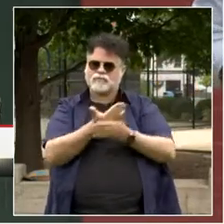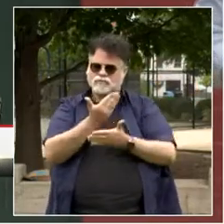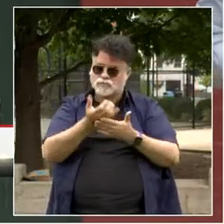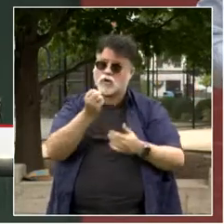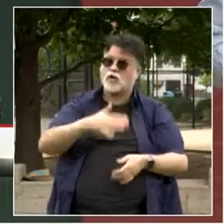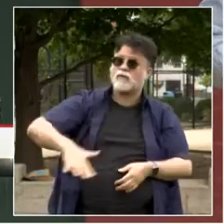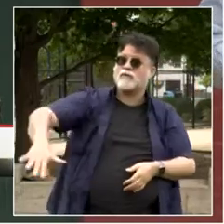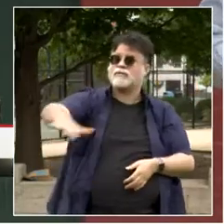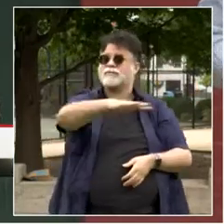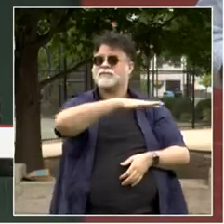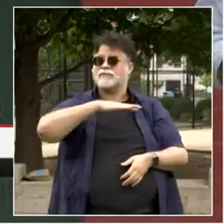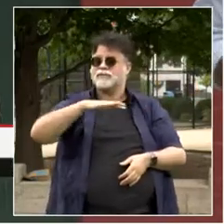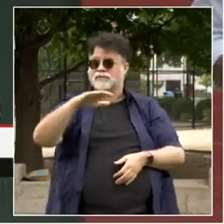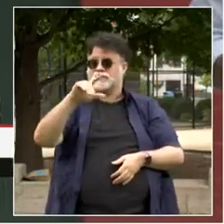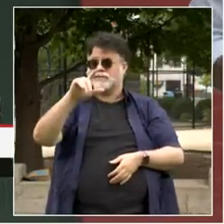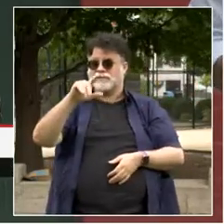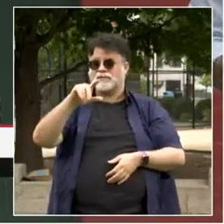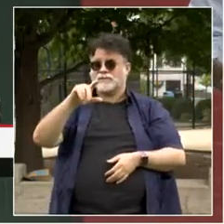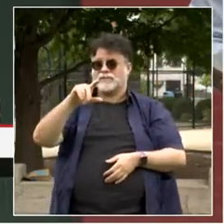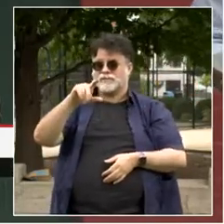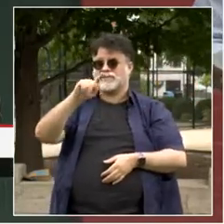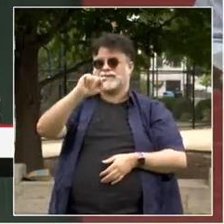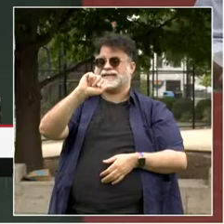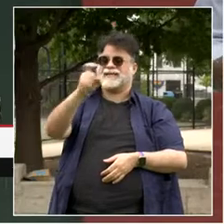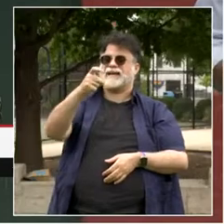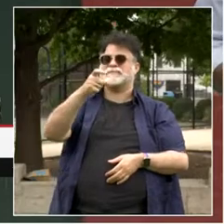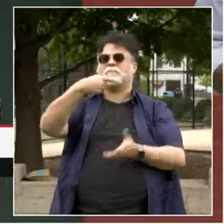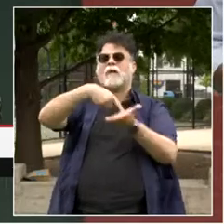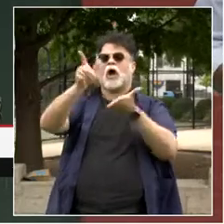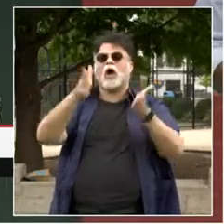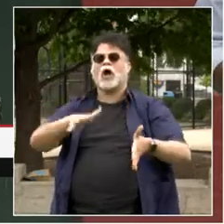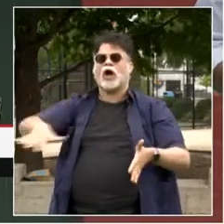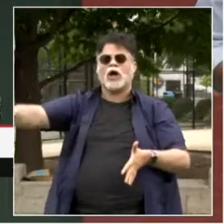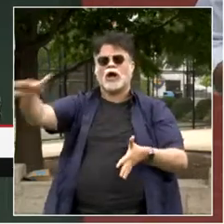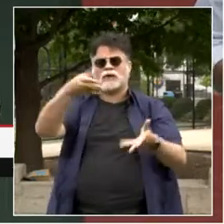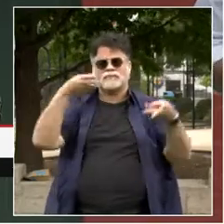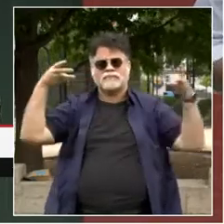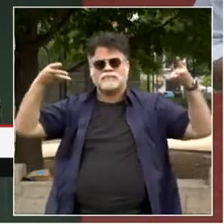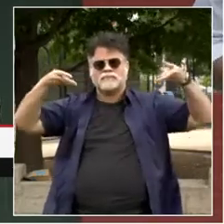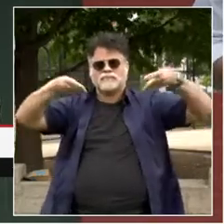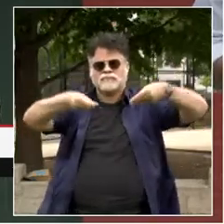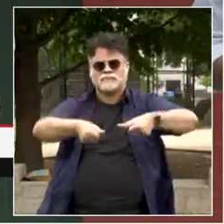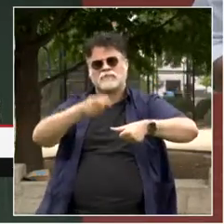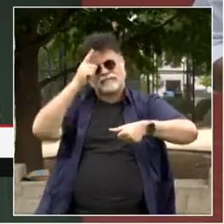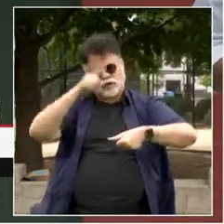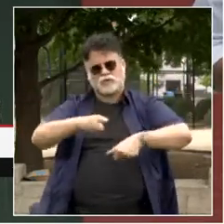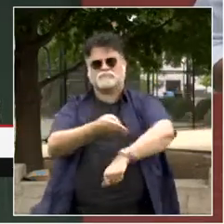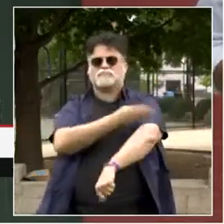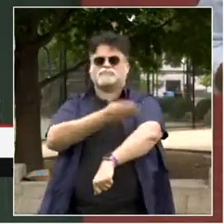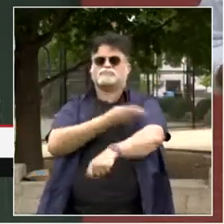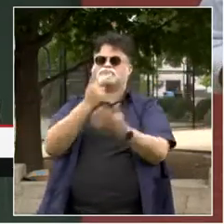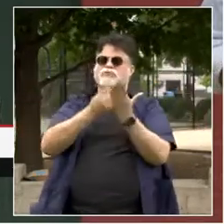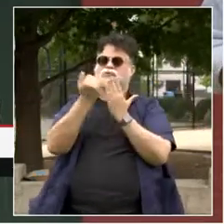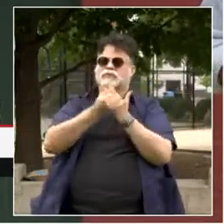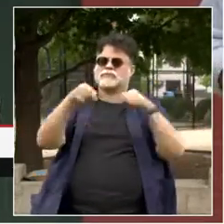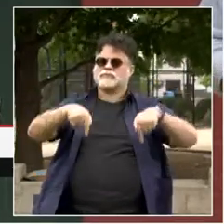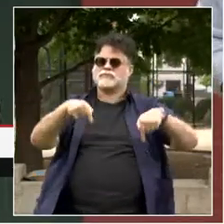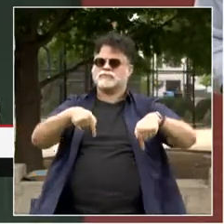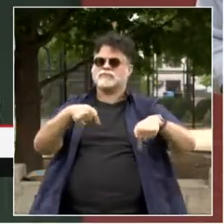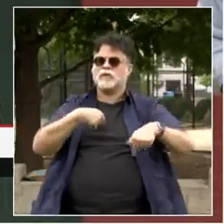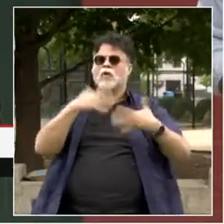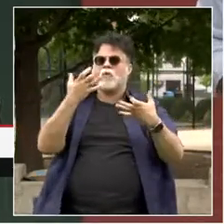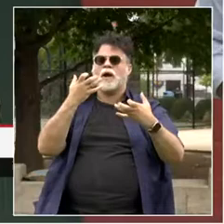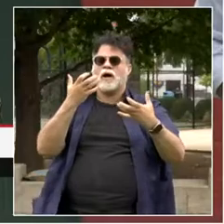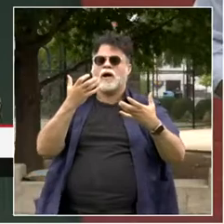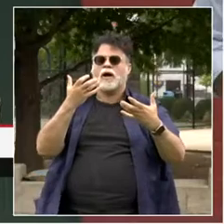this project will move us closer to several of our goals, including our sustainability goals,